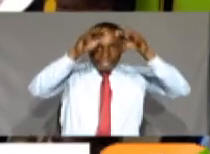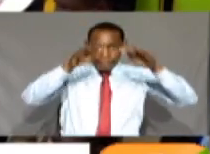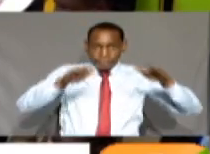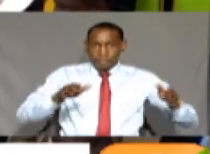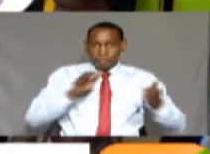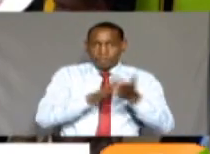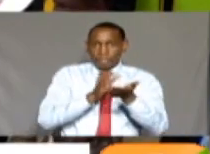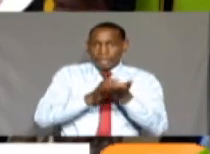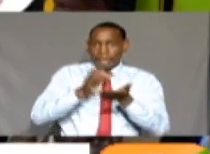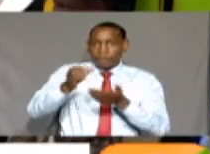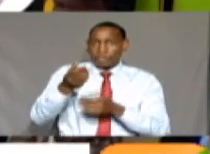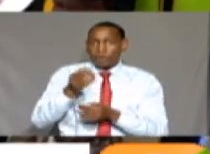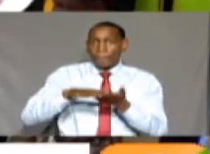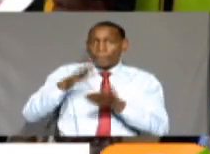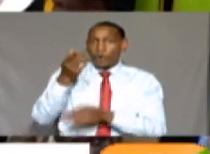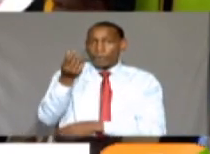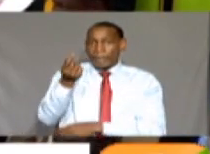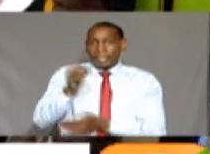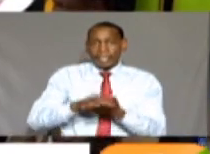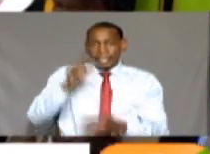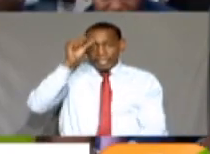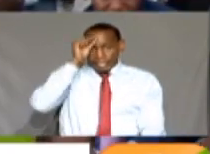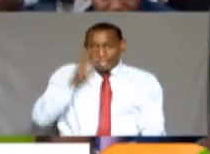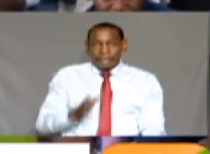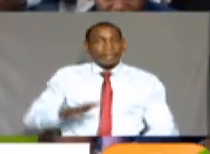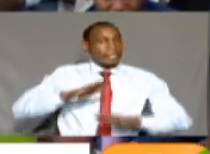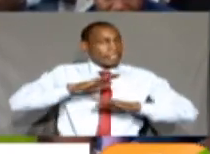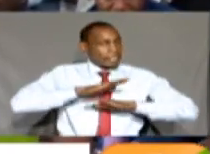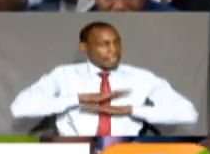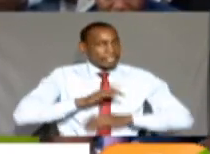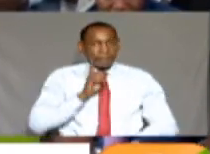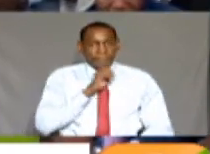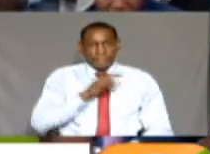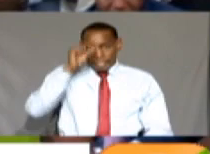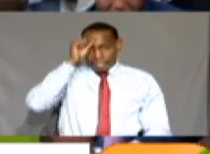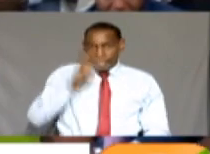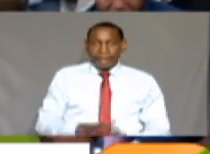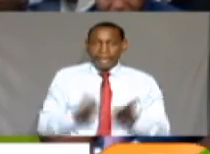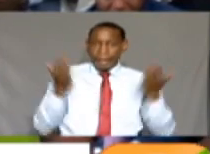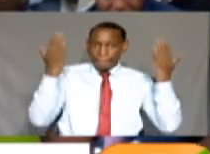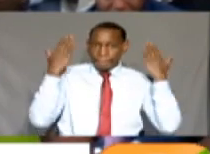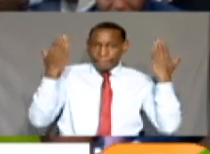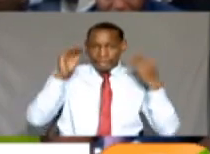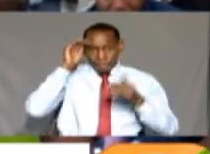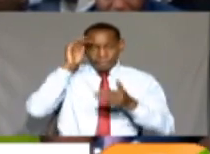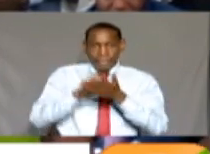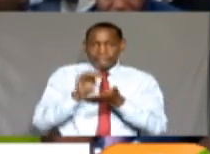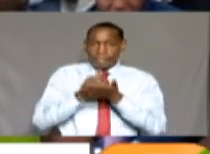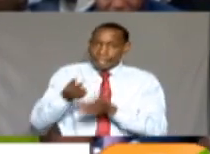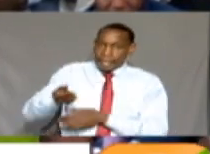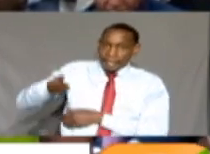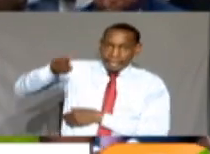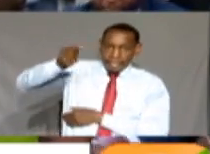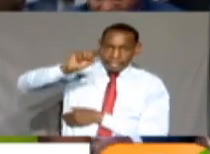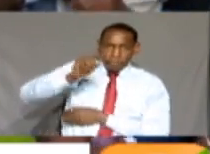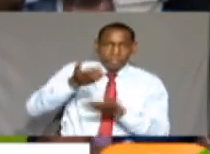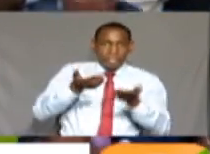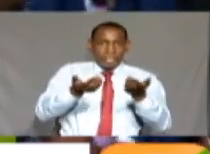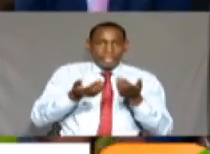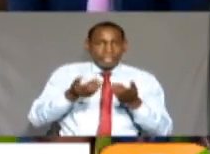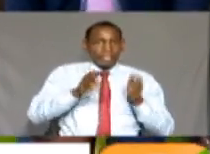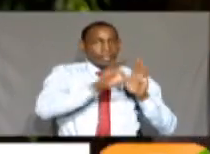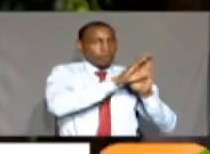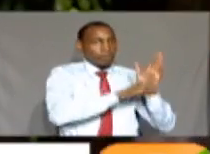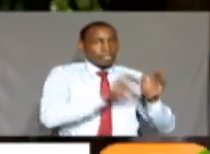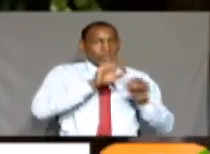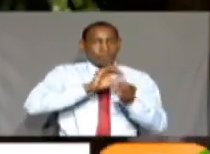ukipendekezo utengewe fedha zaidi, magavana wanaonekana kuridhika. Gavana wa Meru Kirai Tumurungi akiamini nyongeza hiyo haitahitaji kura ya